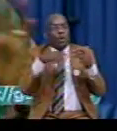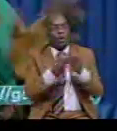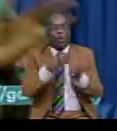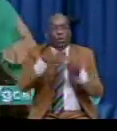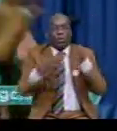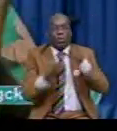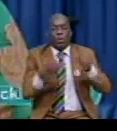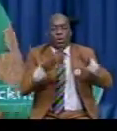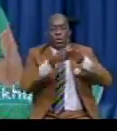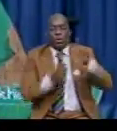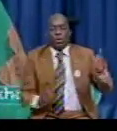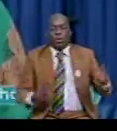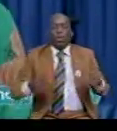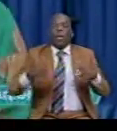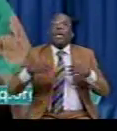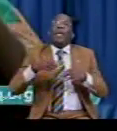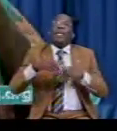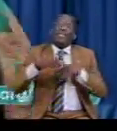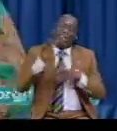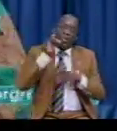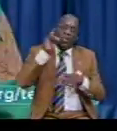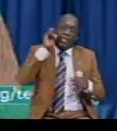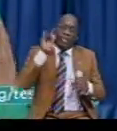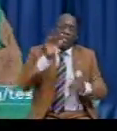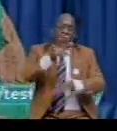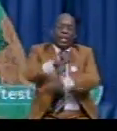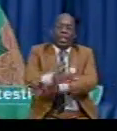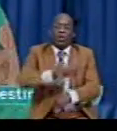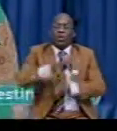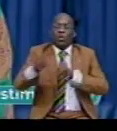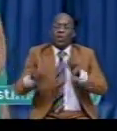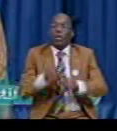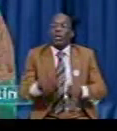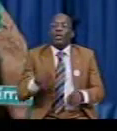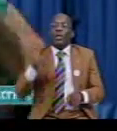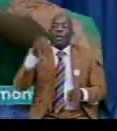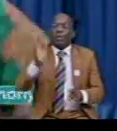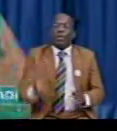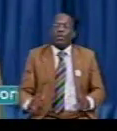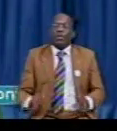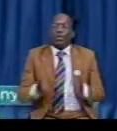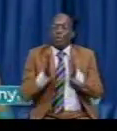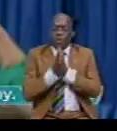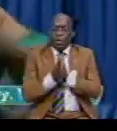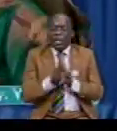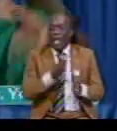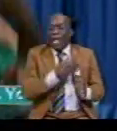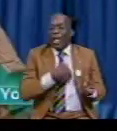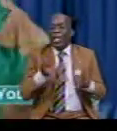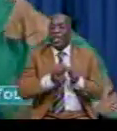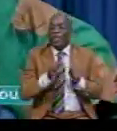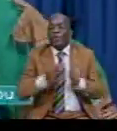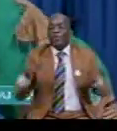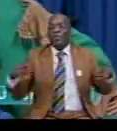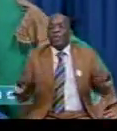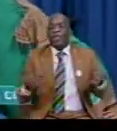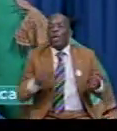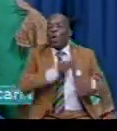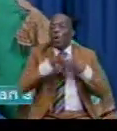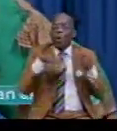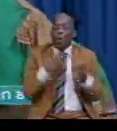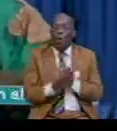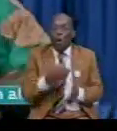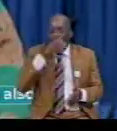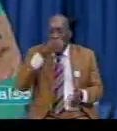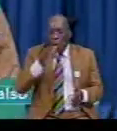iya lenu ngba ti o di lana ti baba tun pray fun a ara tita ati tita ti ese jijona tara mi ti omo so